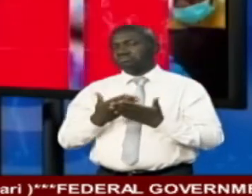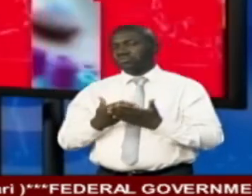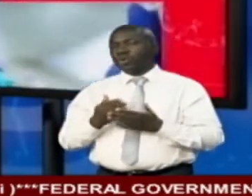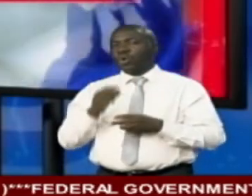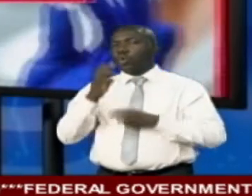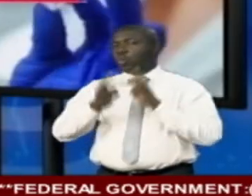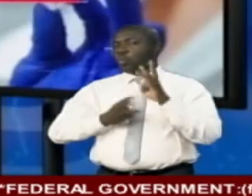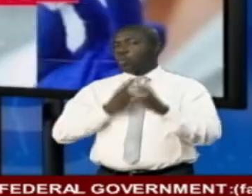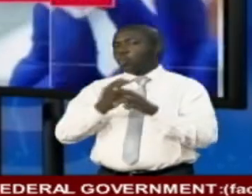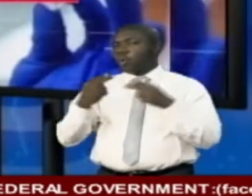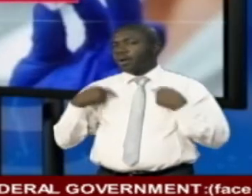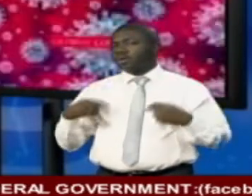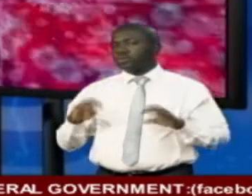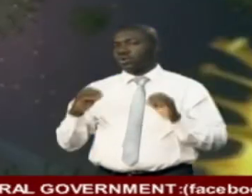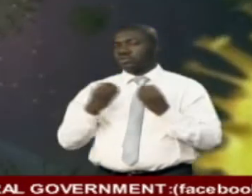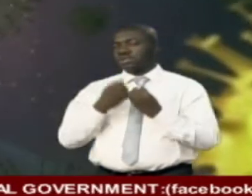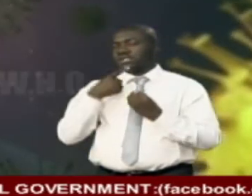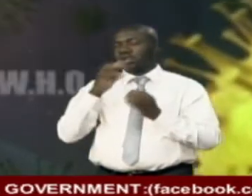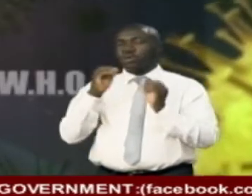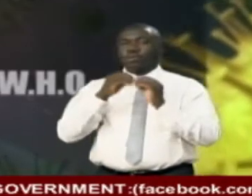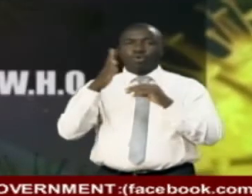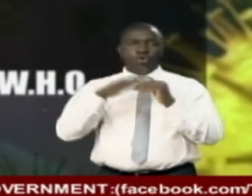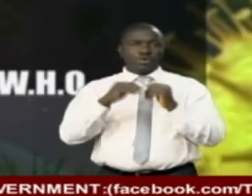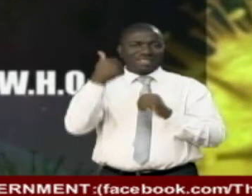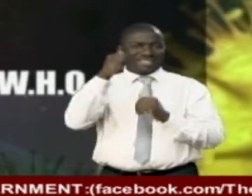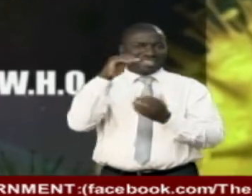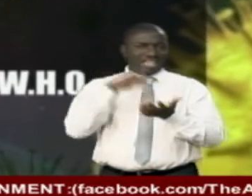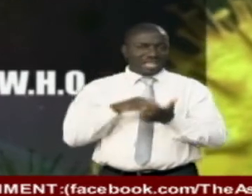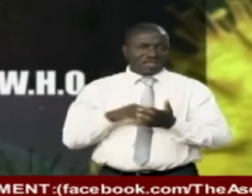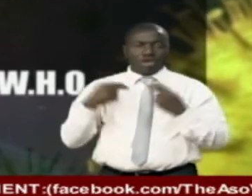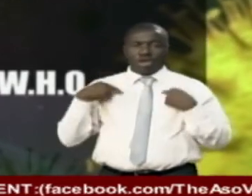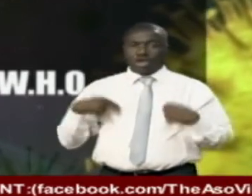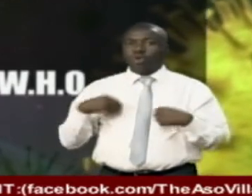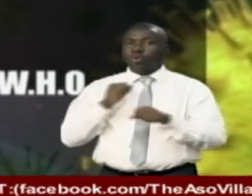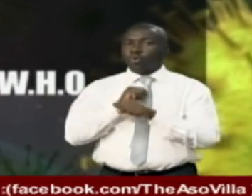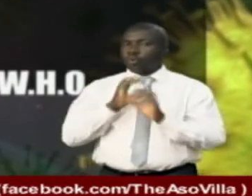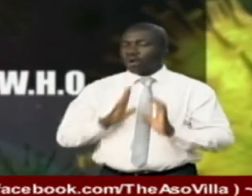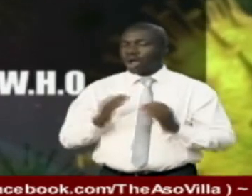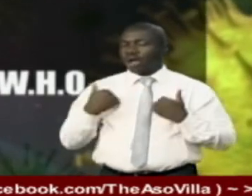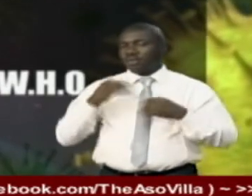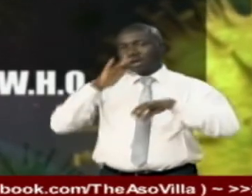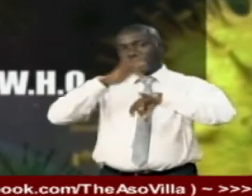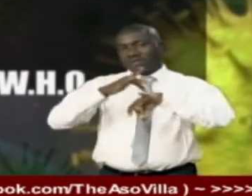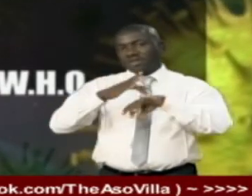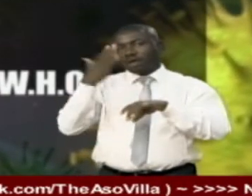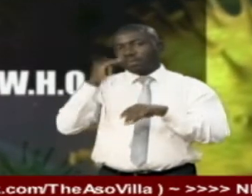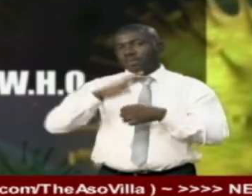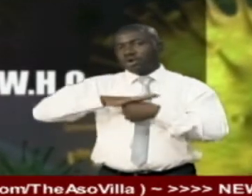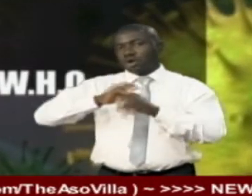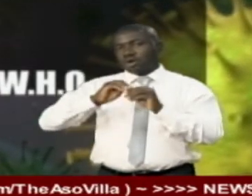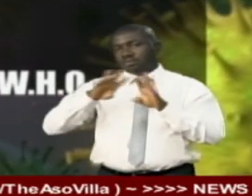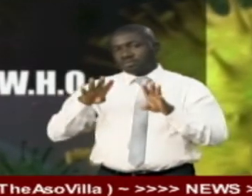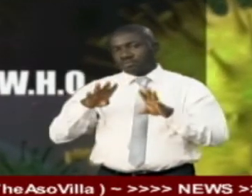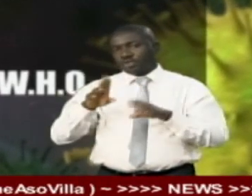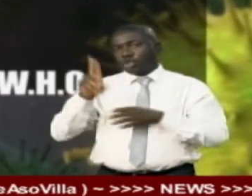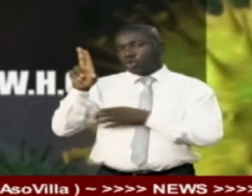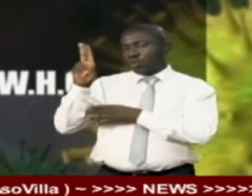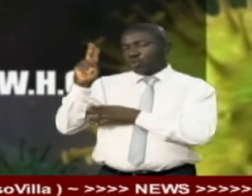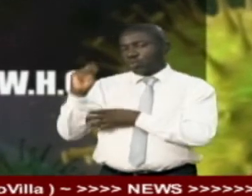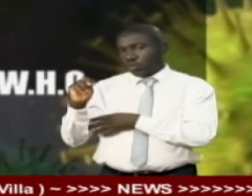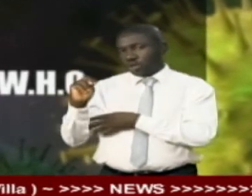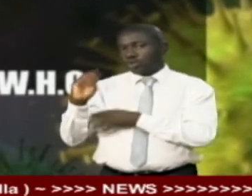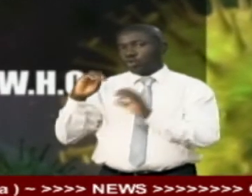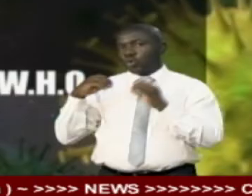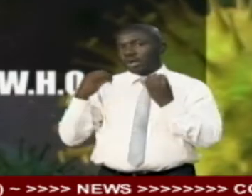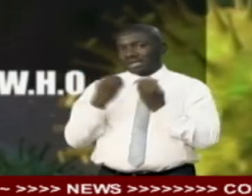than 10,000 health workers in 40 African countries have been infected with the novel coronavirus. The United Nations